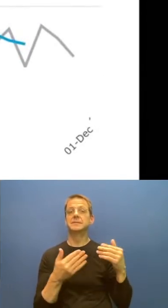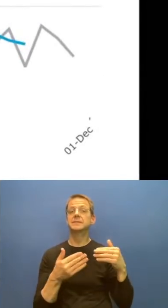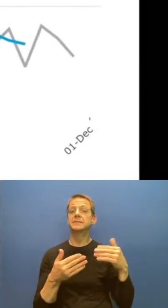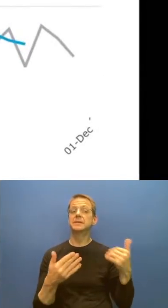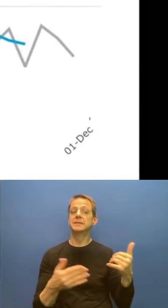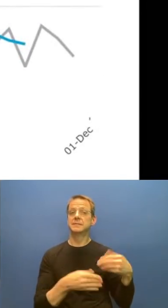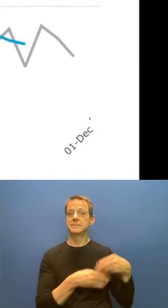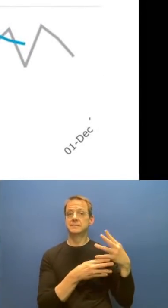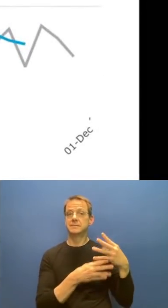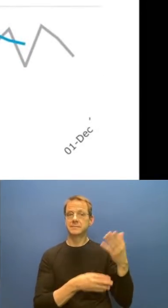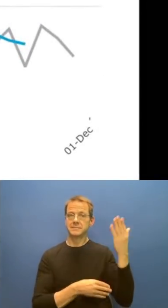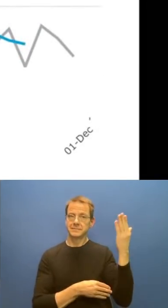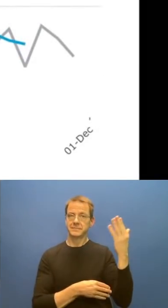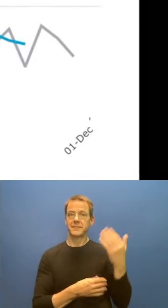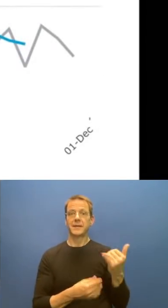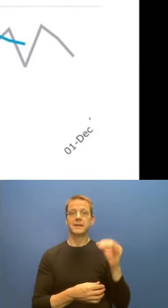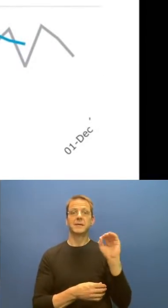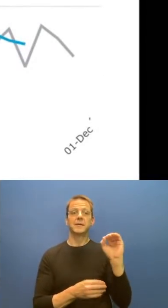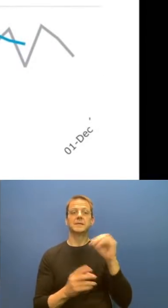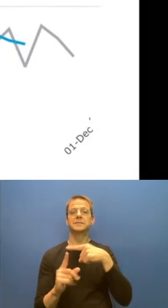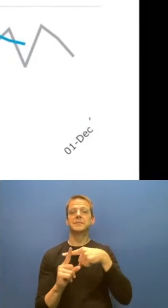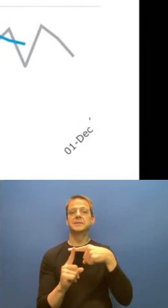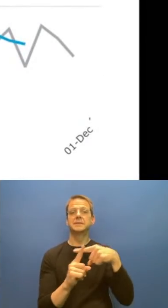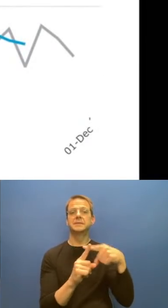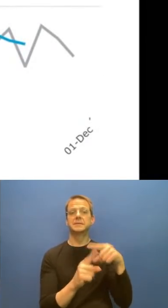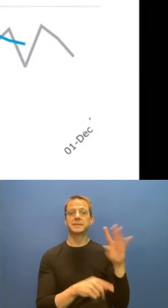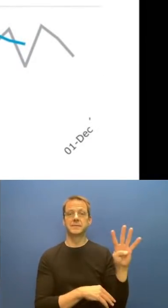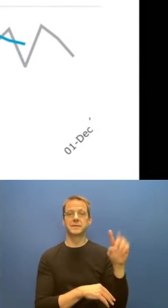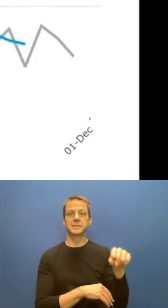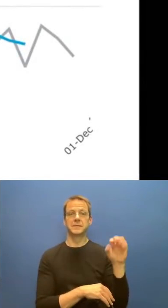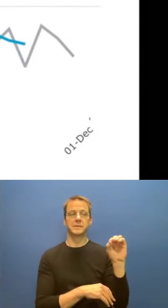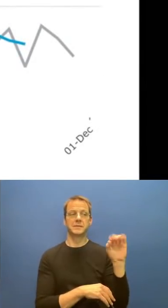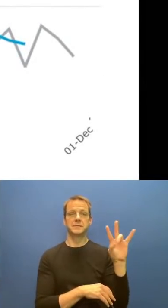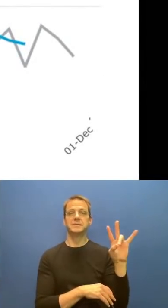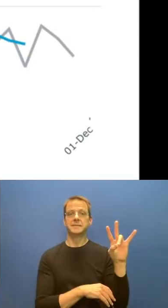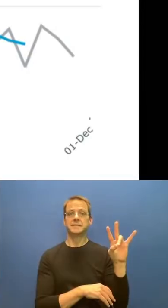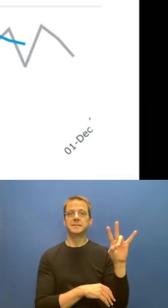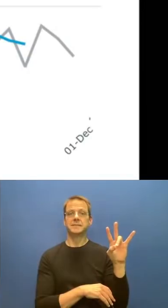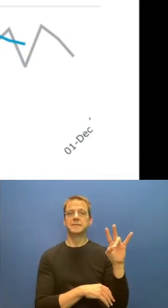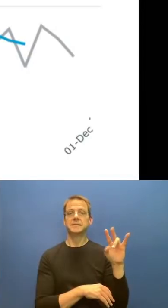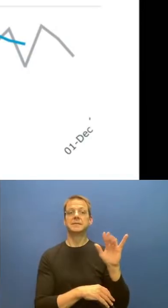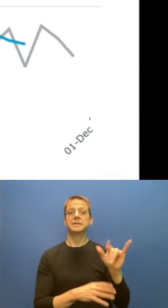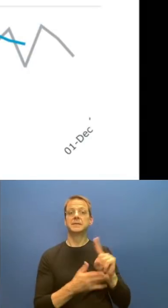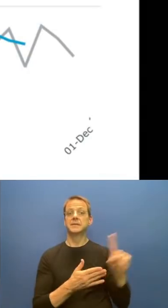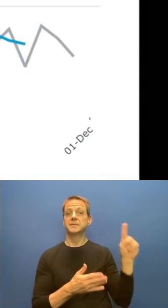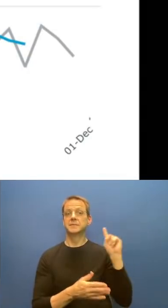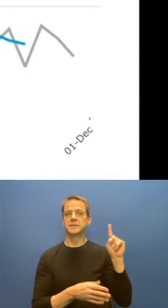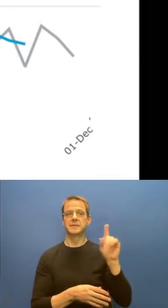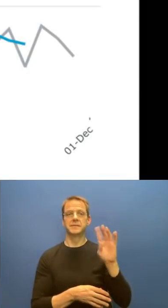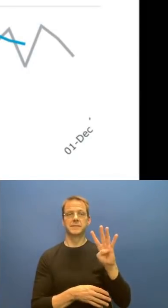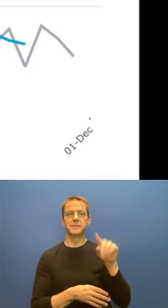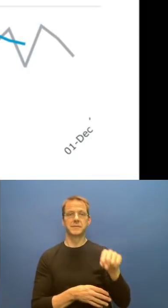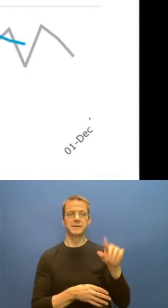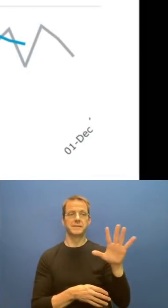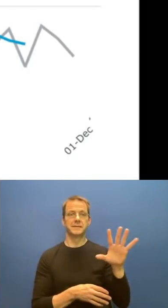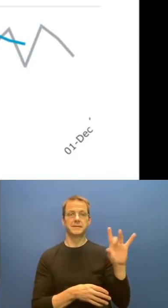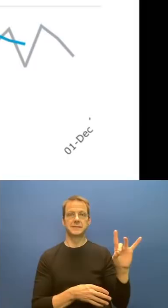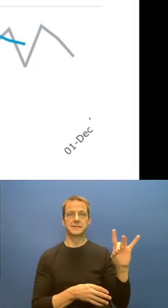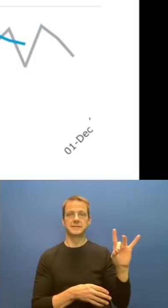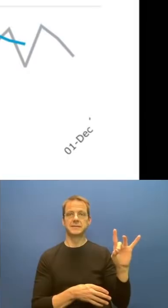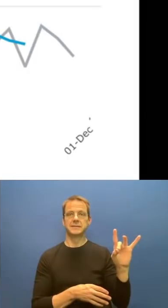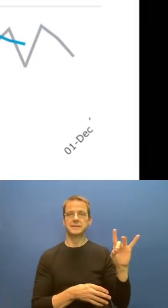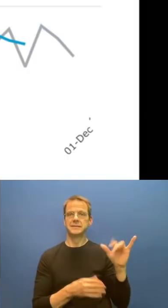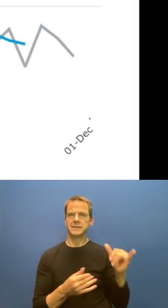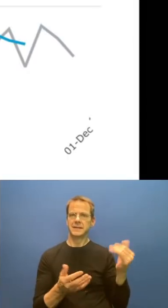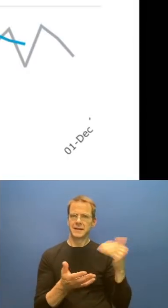the positivity. We've got a 4.07 today and 4.58 last week. Again, you can see how it was really, really flat